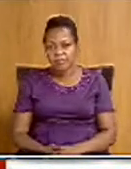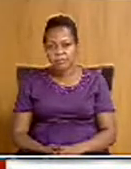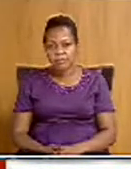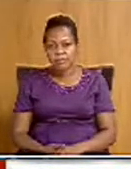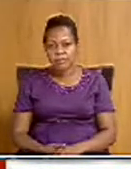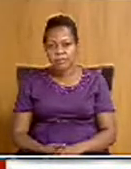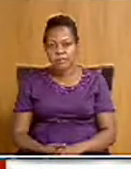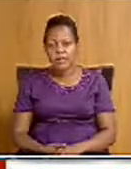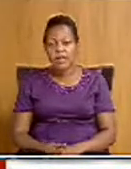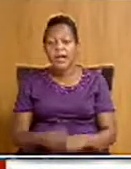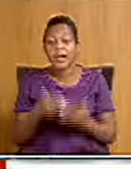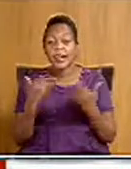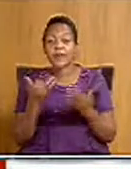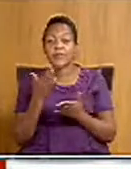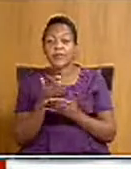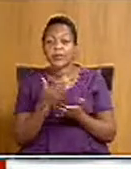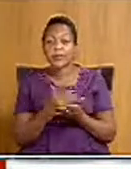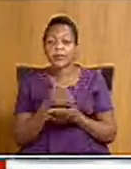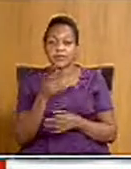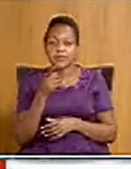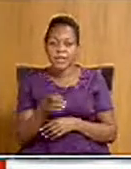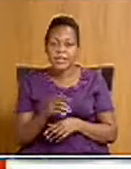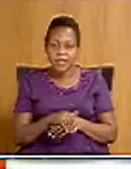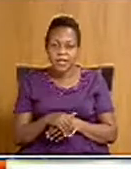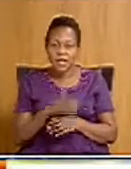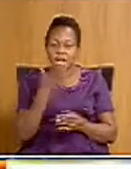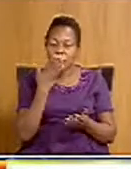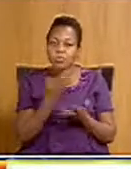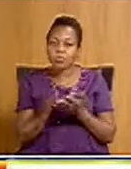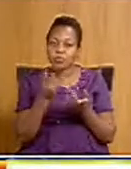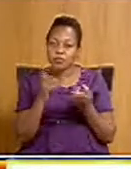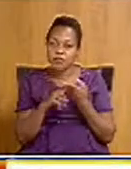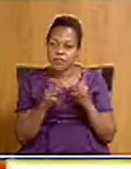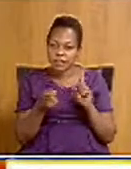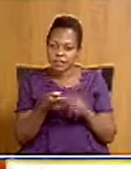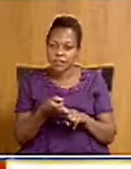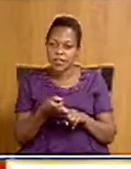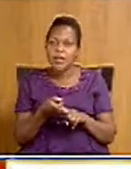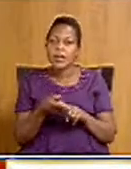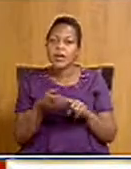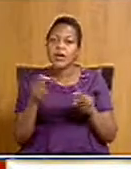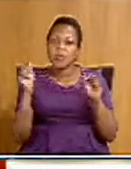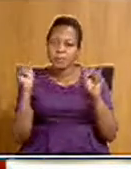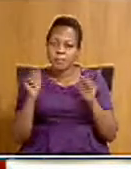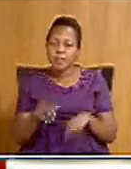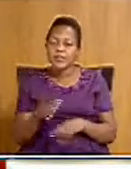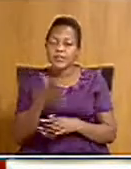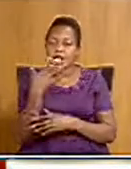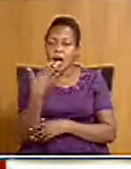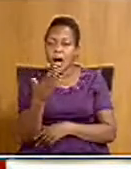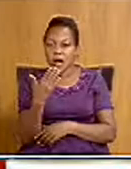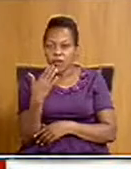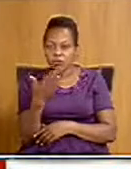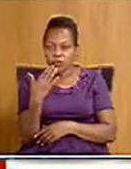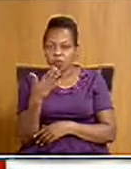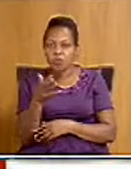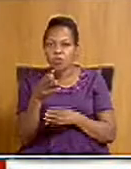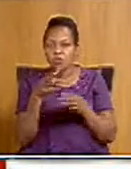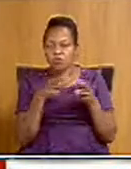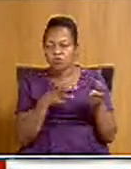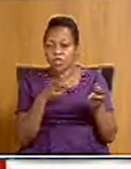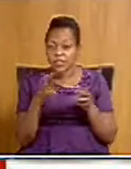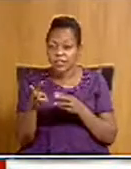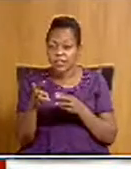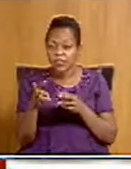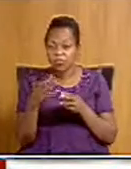It is on account of that good friends should only deal with contentious strategic